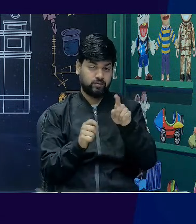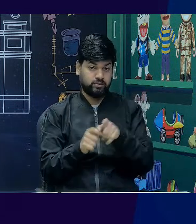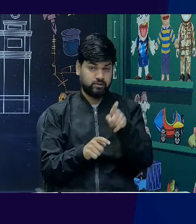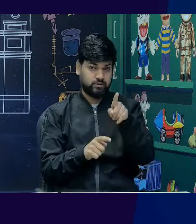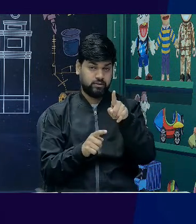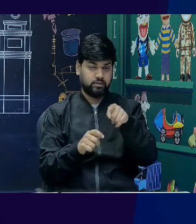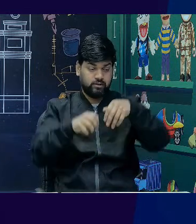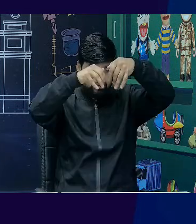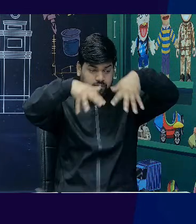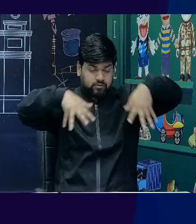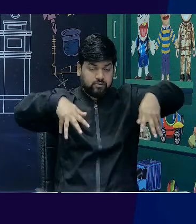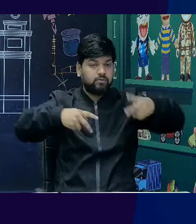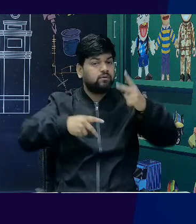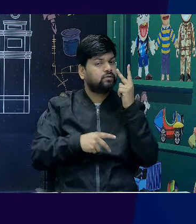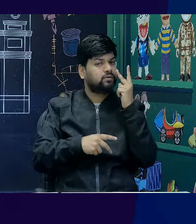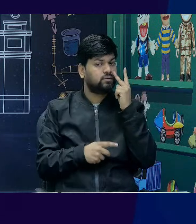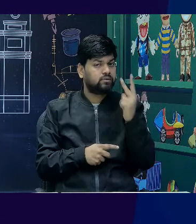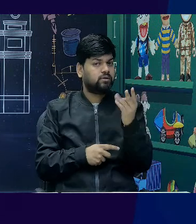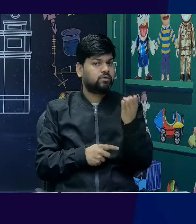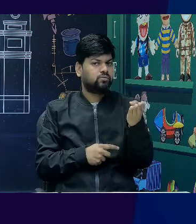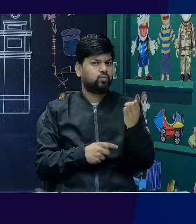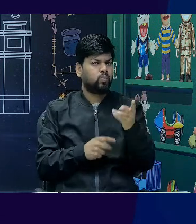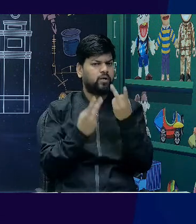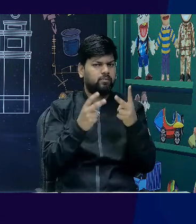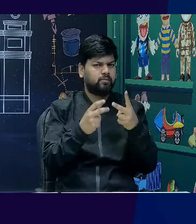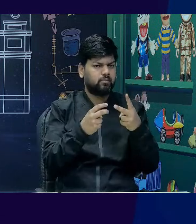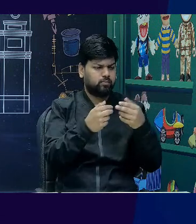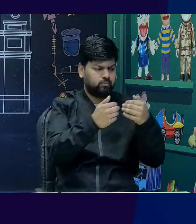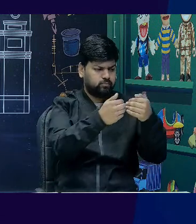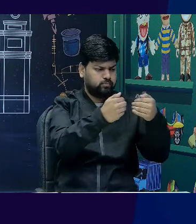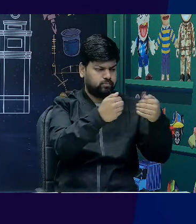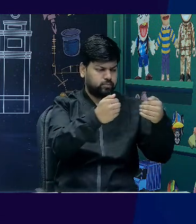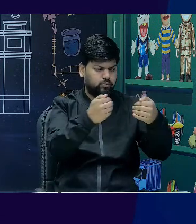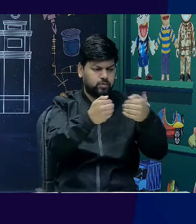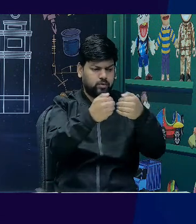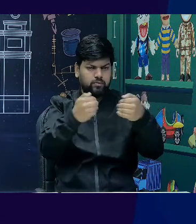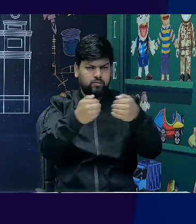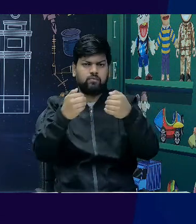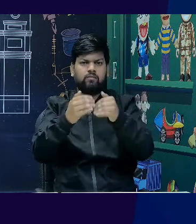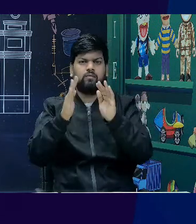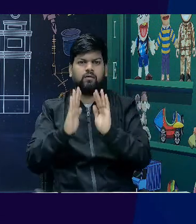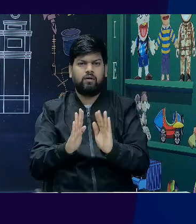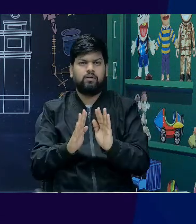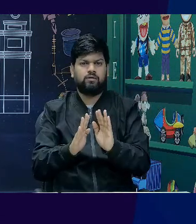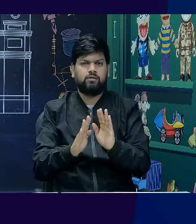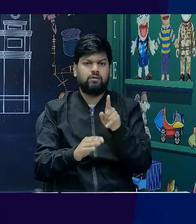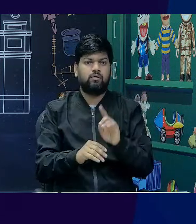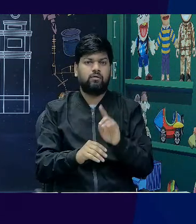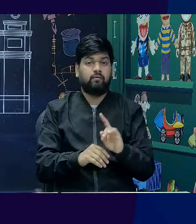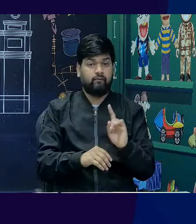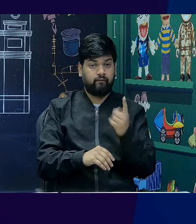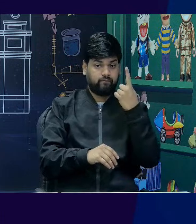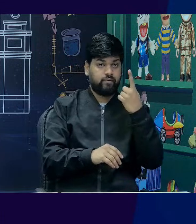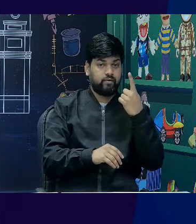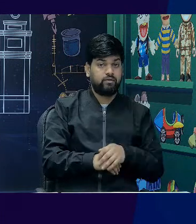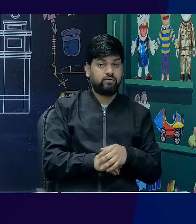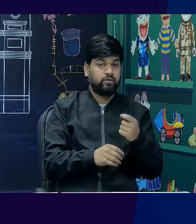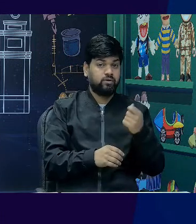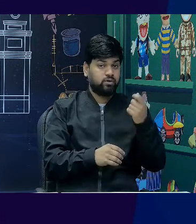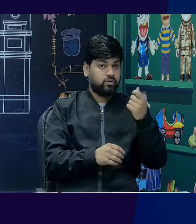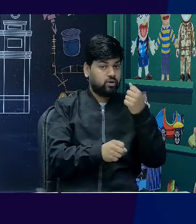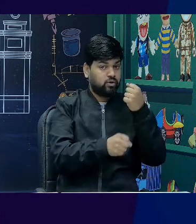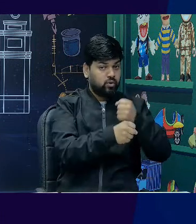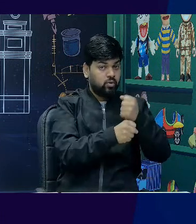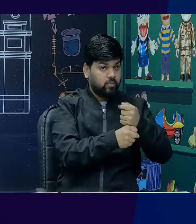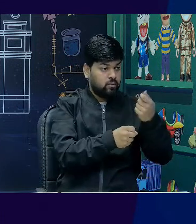have the government budget, which is divided into the budget receipts and the budget expenditure. Further on, the